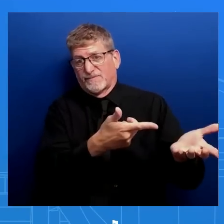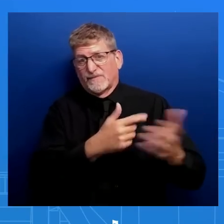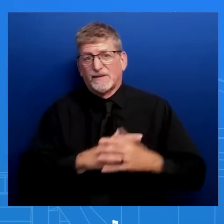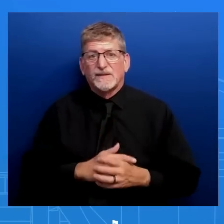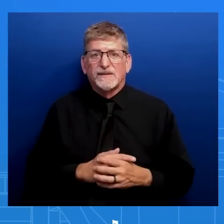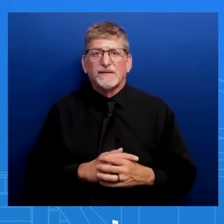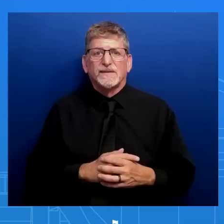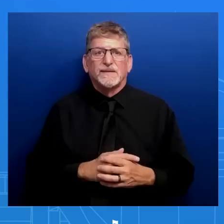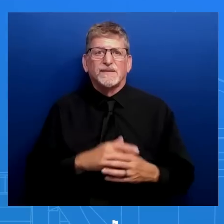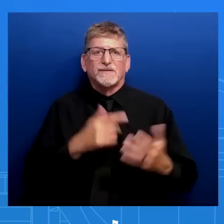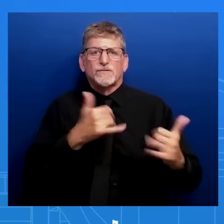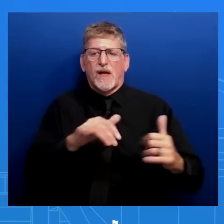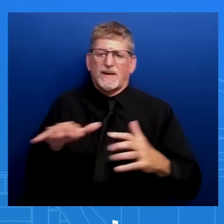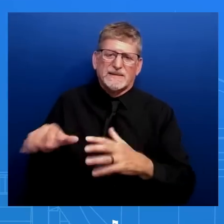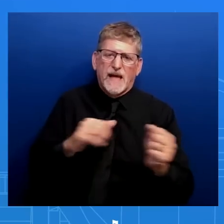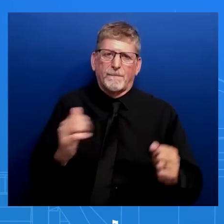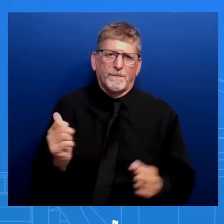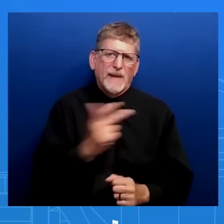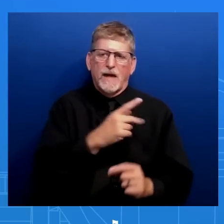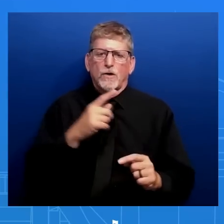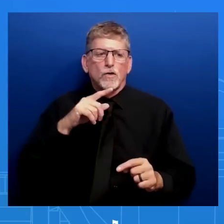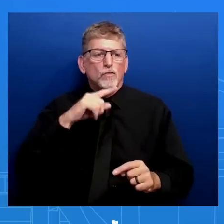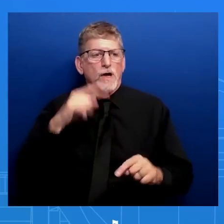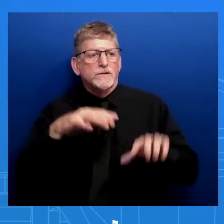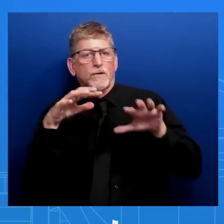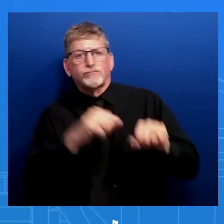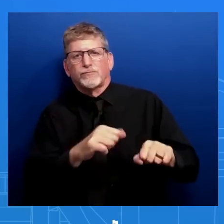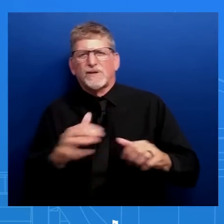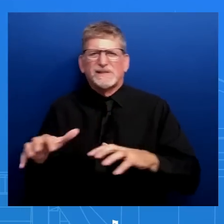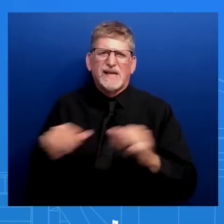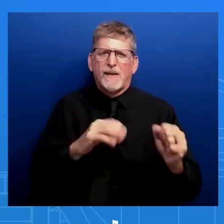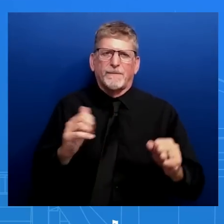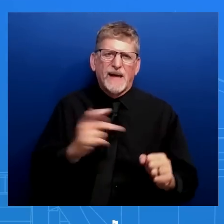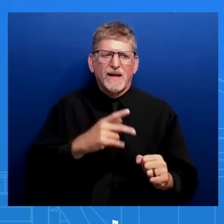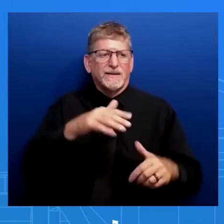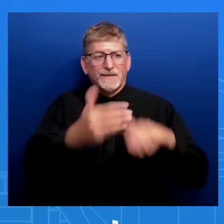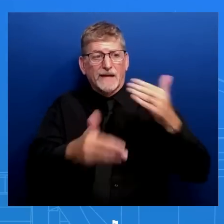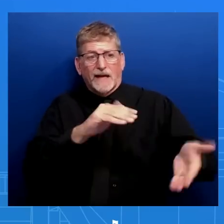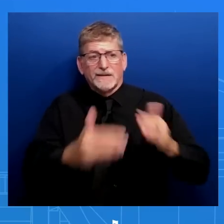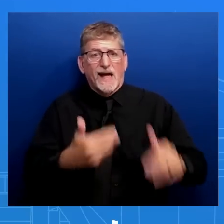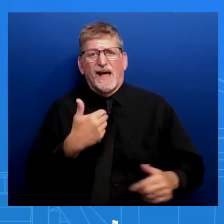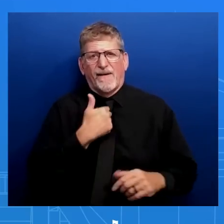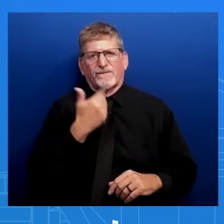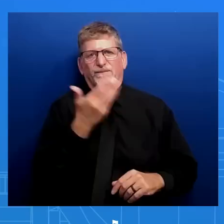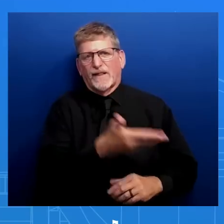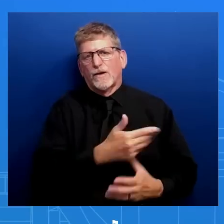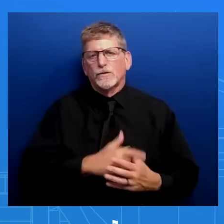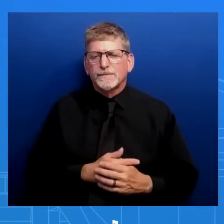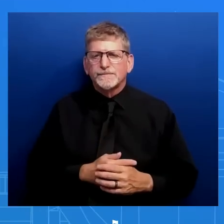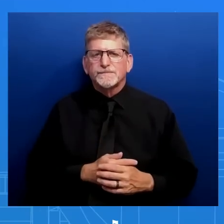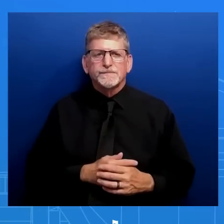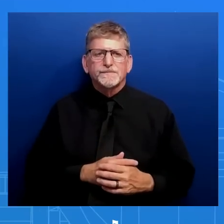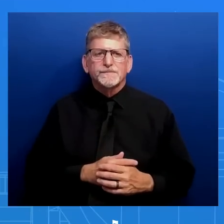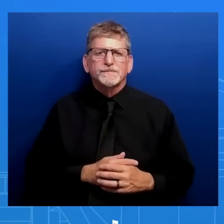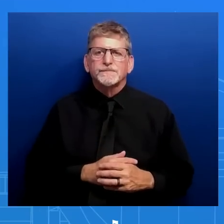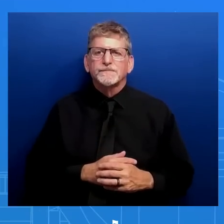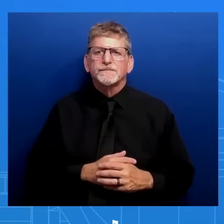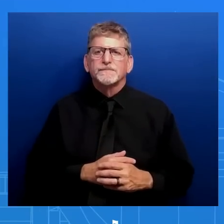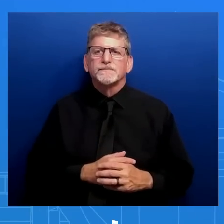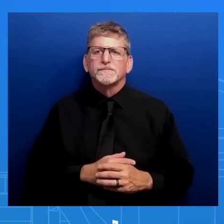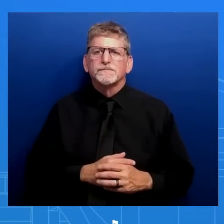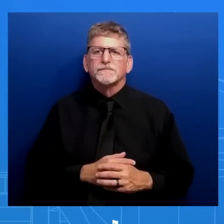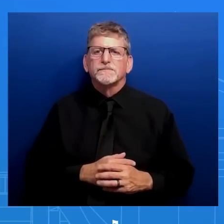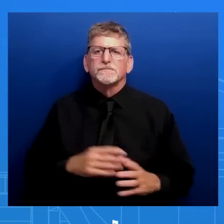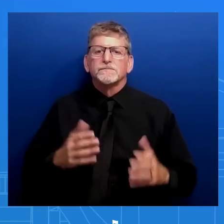inflicting and taking casualties. So the fight goes on. Now, how much and to what degree in any given area that fighting